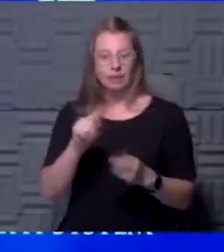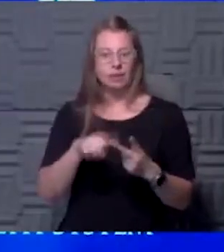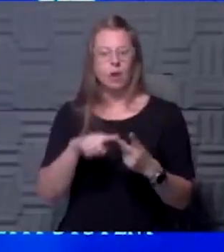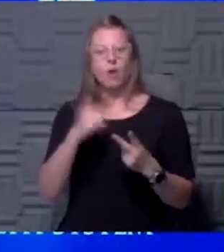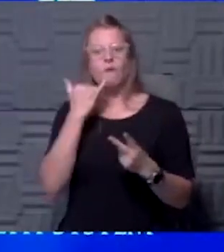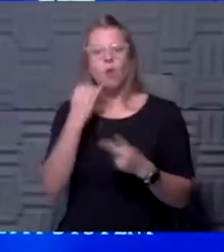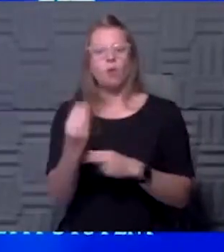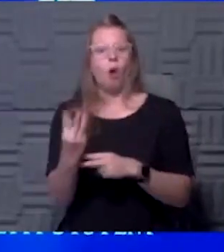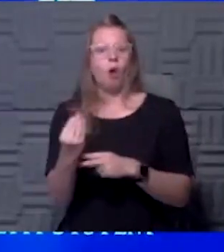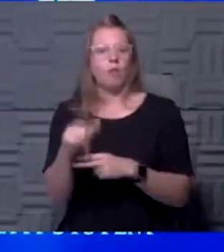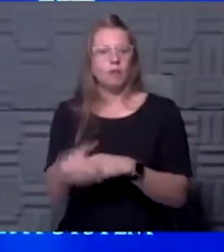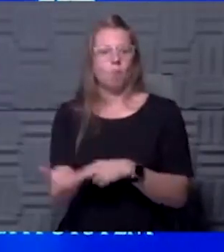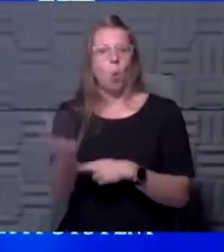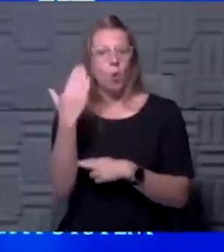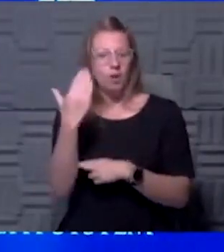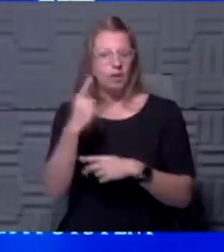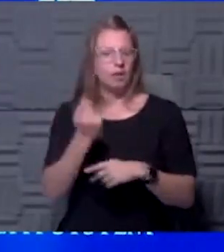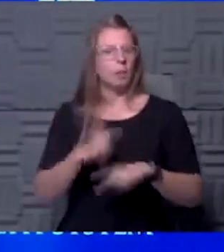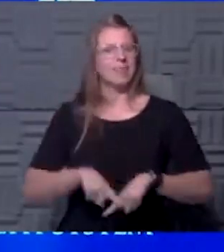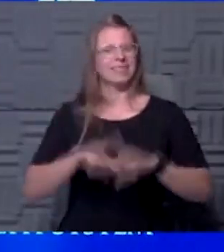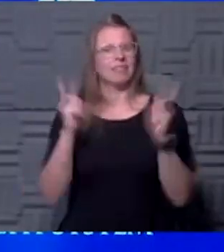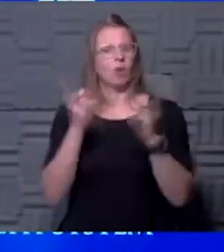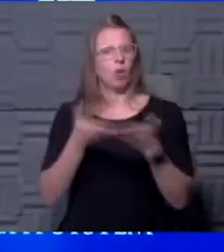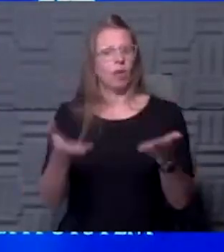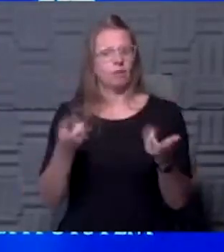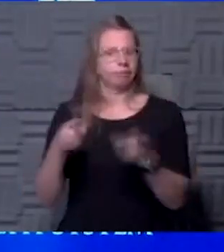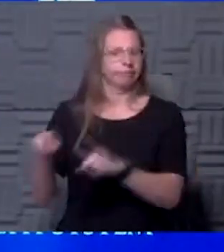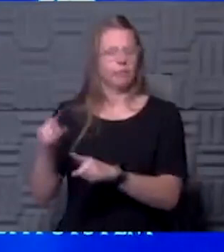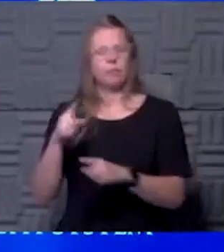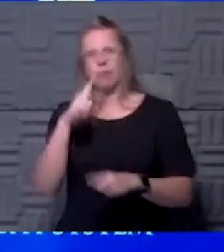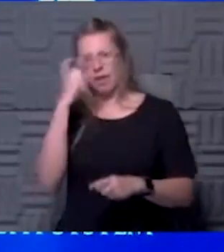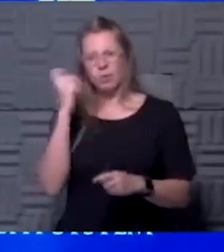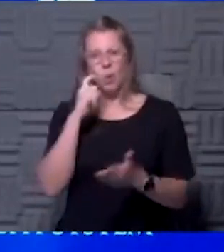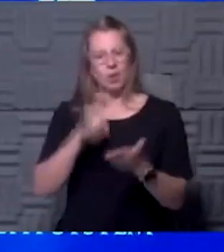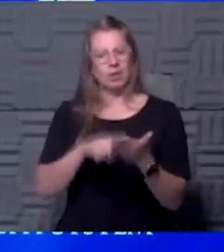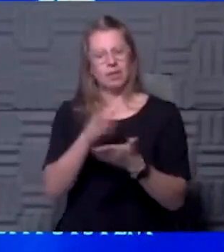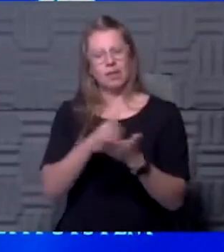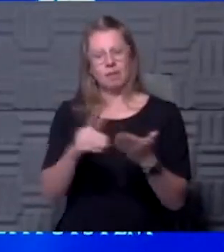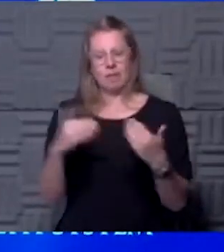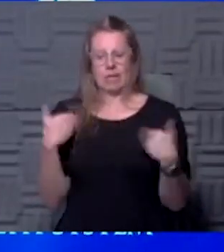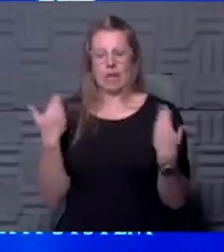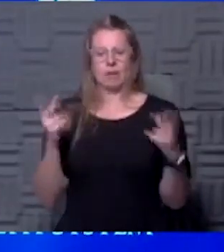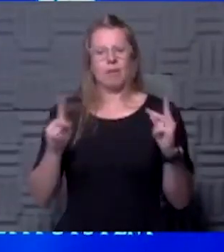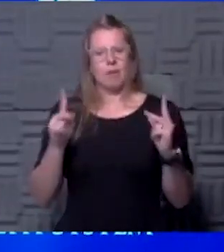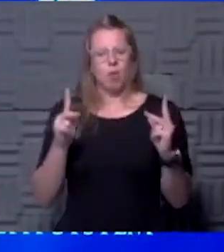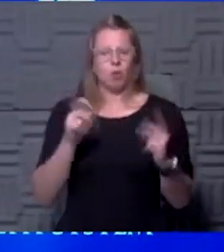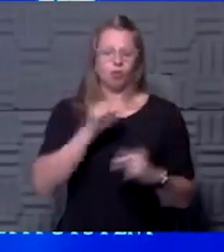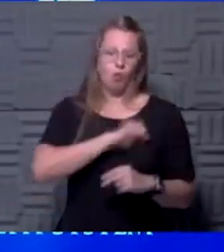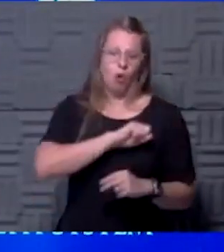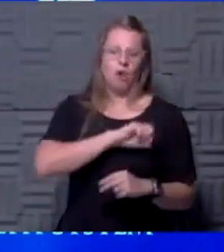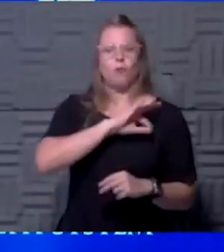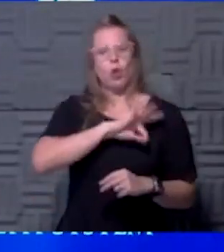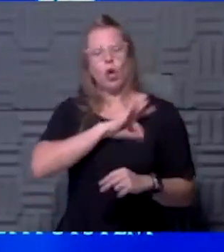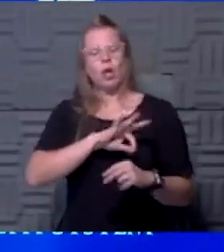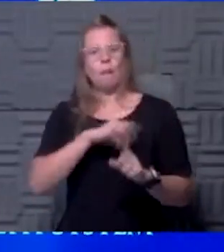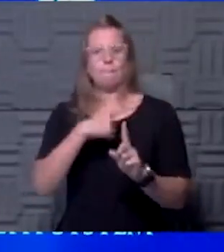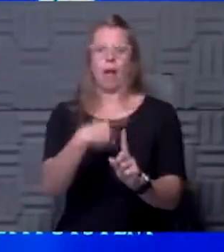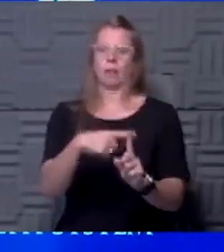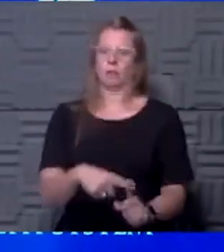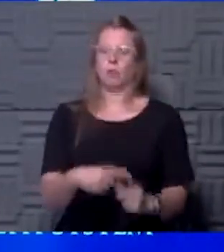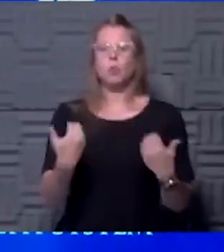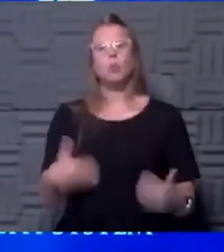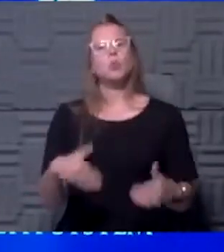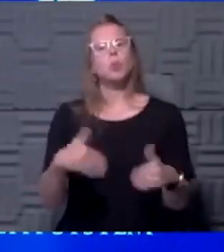this morning. Kind of difficult things out there because we're seeing some young people, especially in sororities and fraternities, returning up positive.